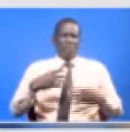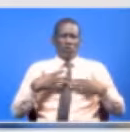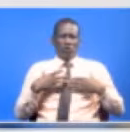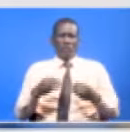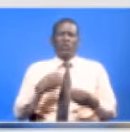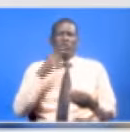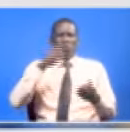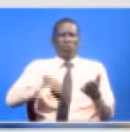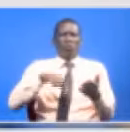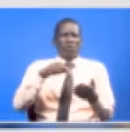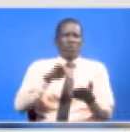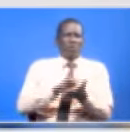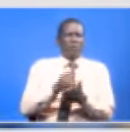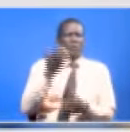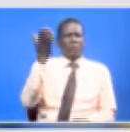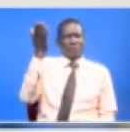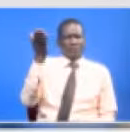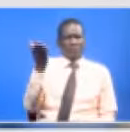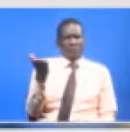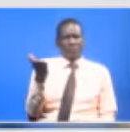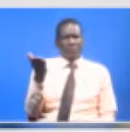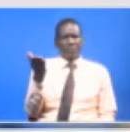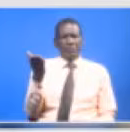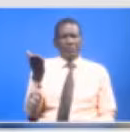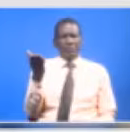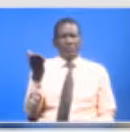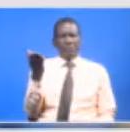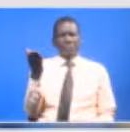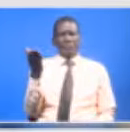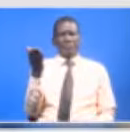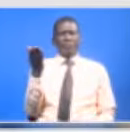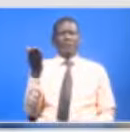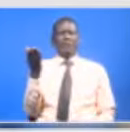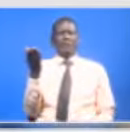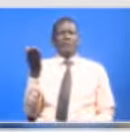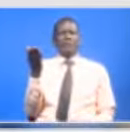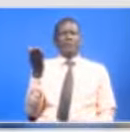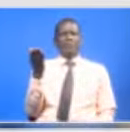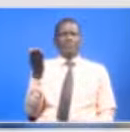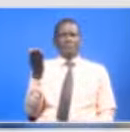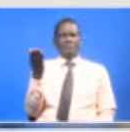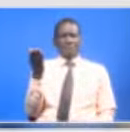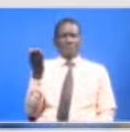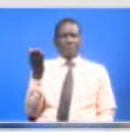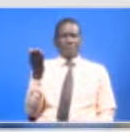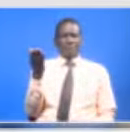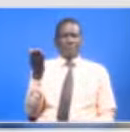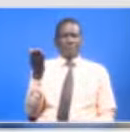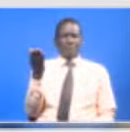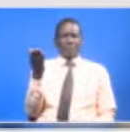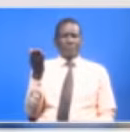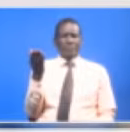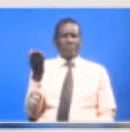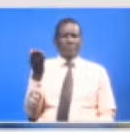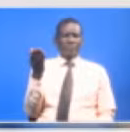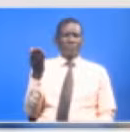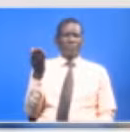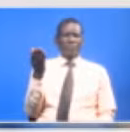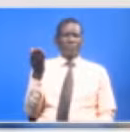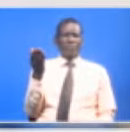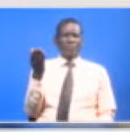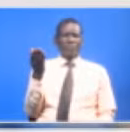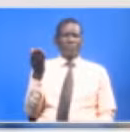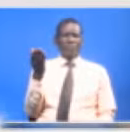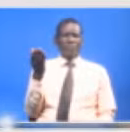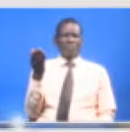indicated, and I quote, "The Ministry of Health has set aside 250 million Kenya shillings to urgently procure routine